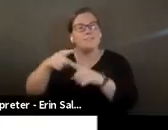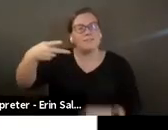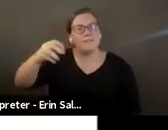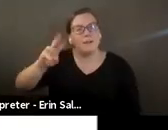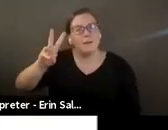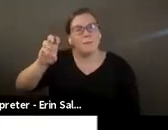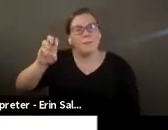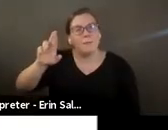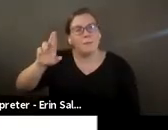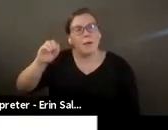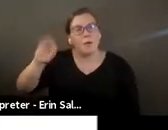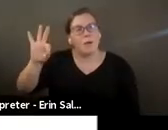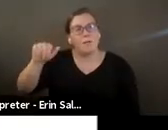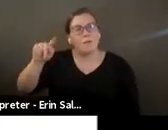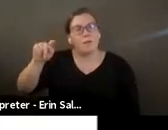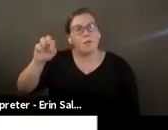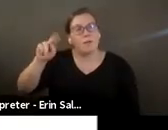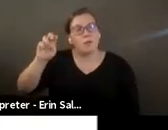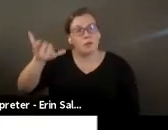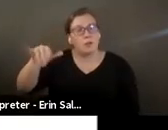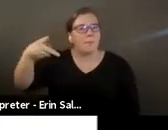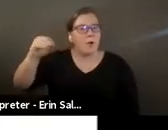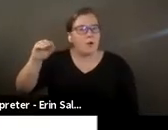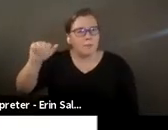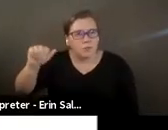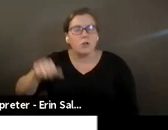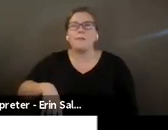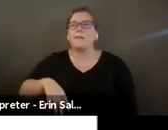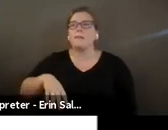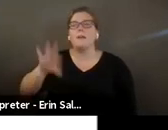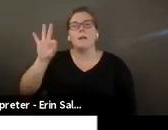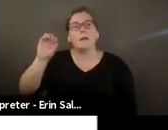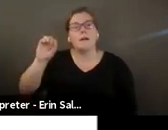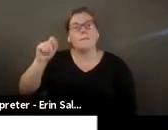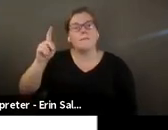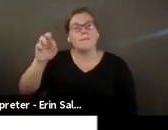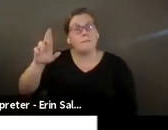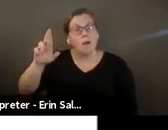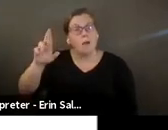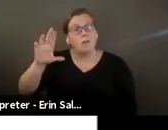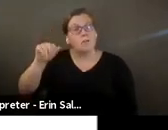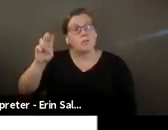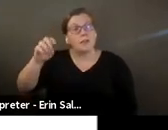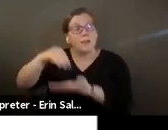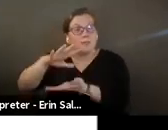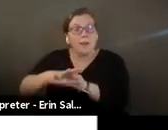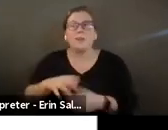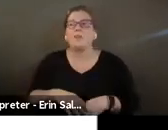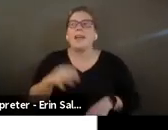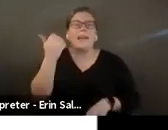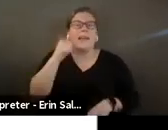accept foster care records or any legal court document stating that you are the